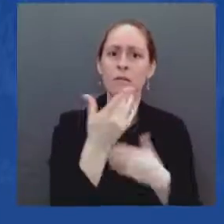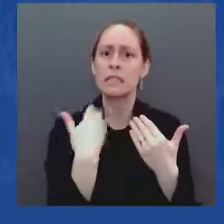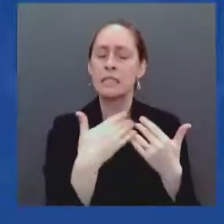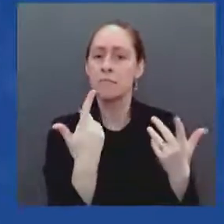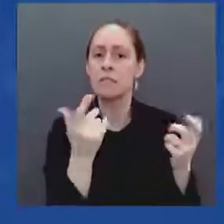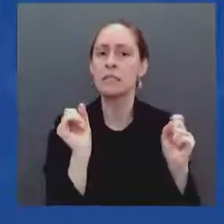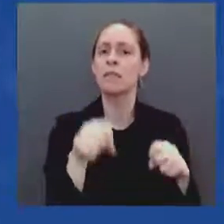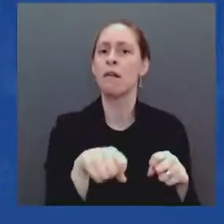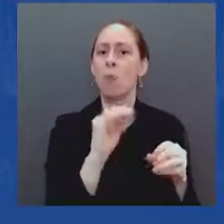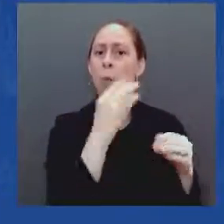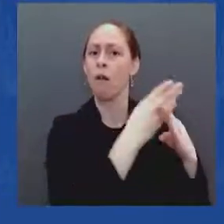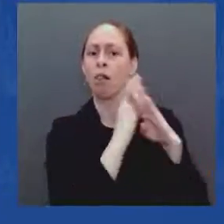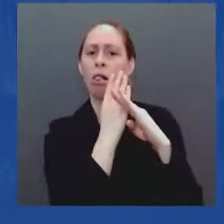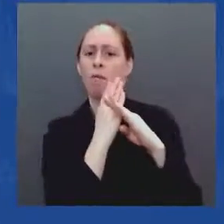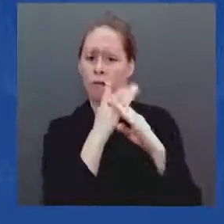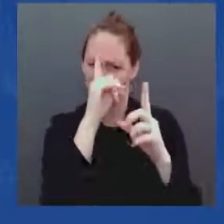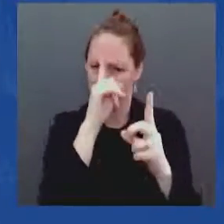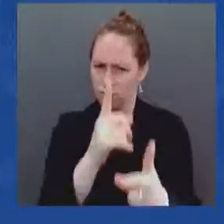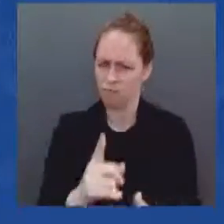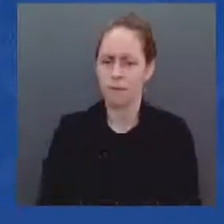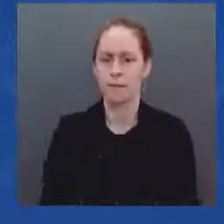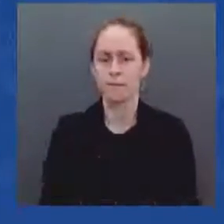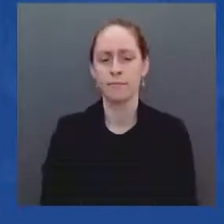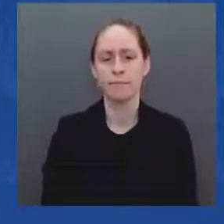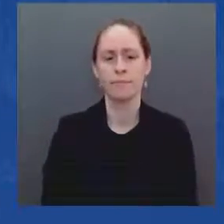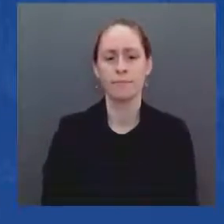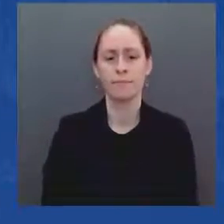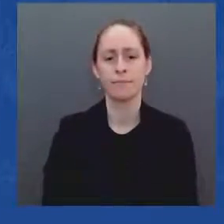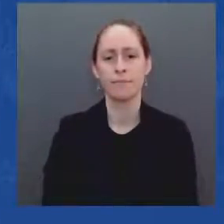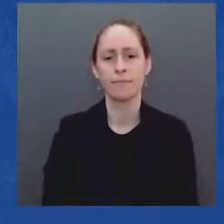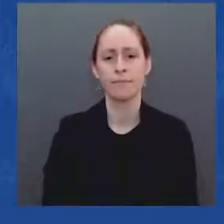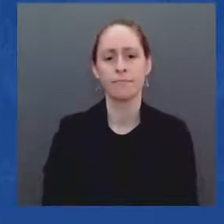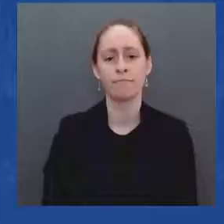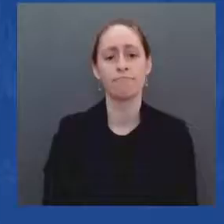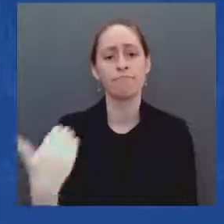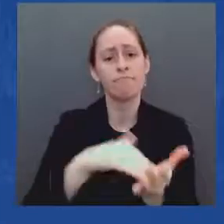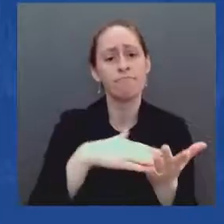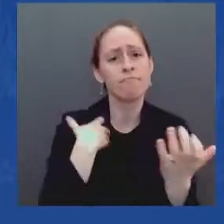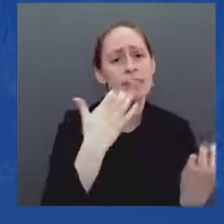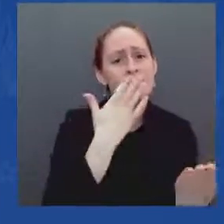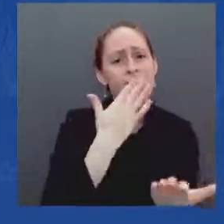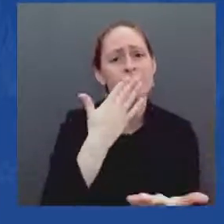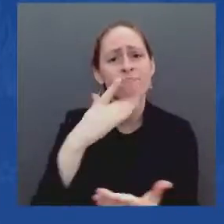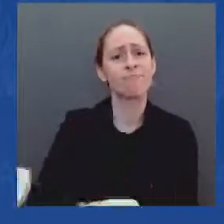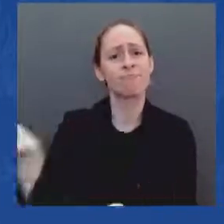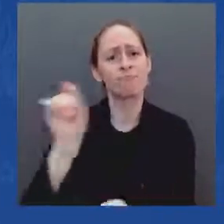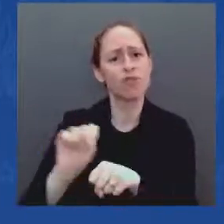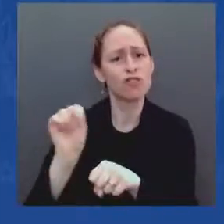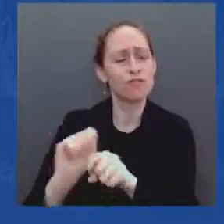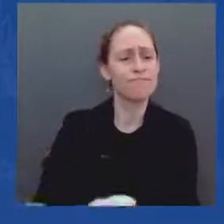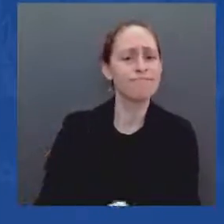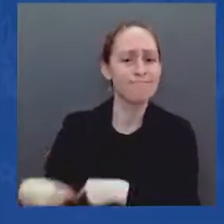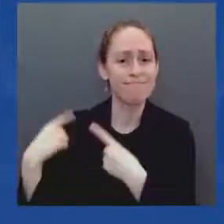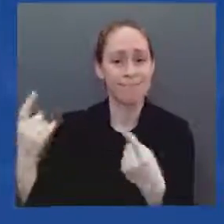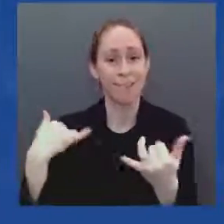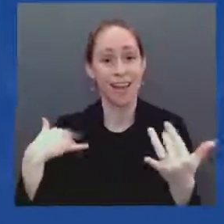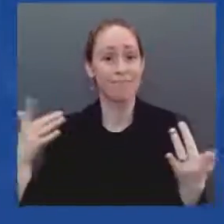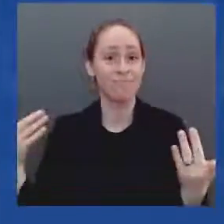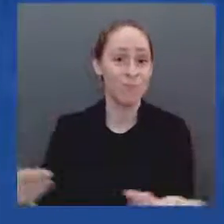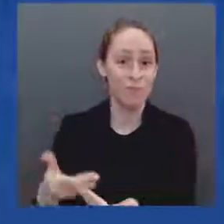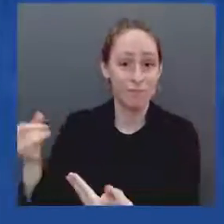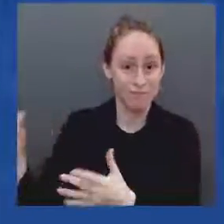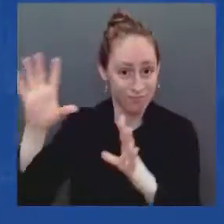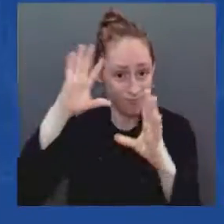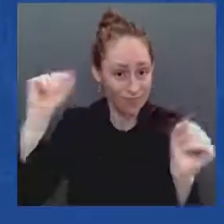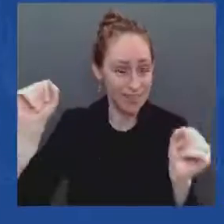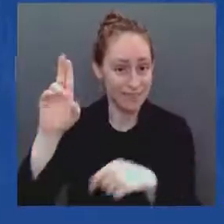work and the work we will continue to do together. And I will now introduce the President of the United States of America, Joe